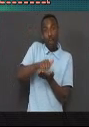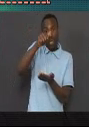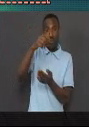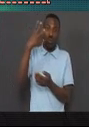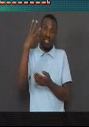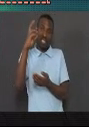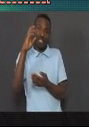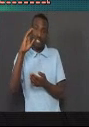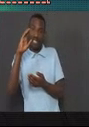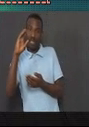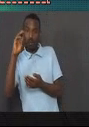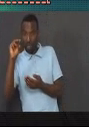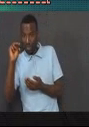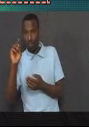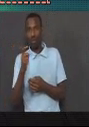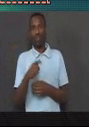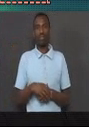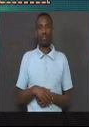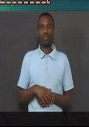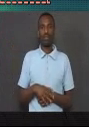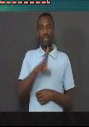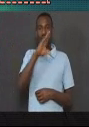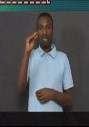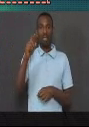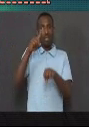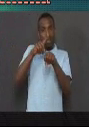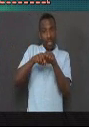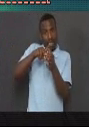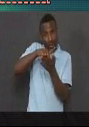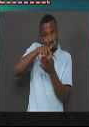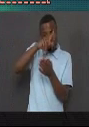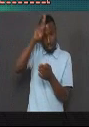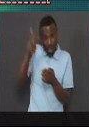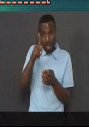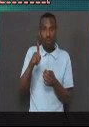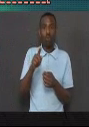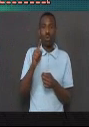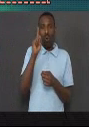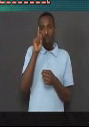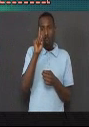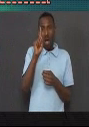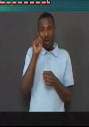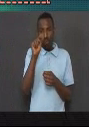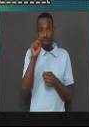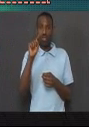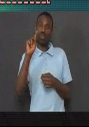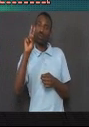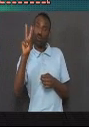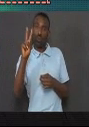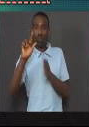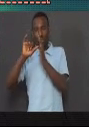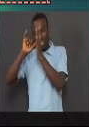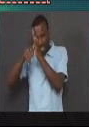16 centimeters and a time period of 1.2